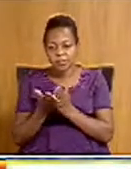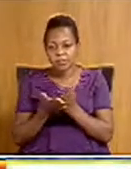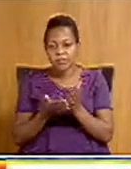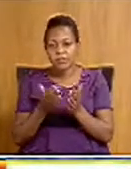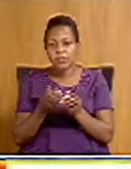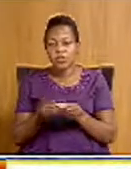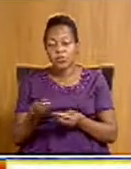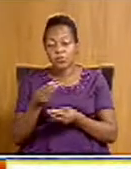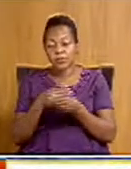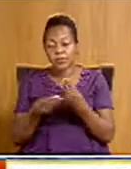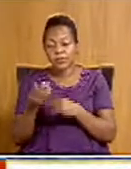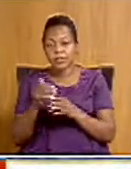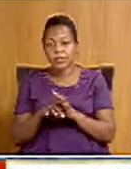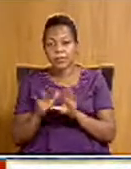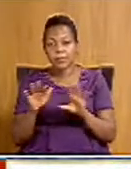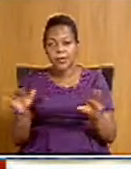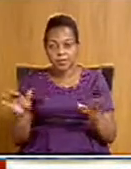market-driven.